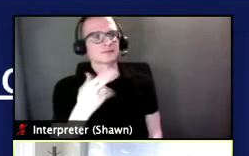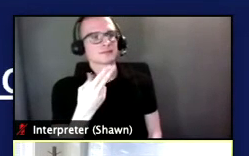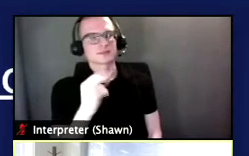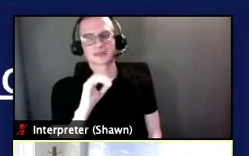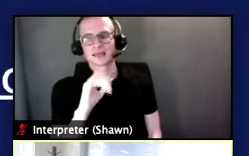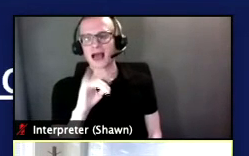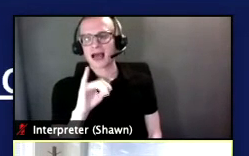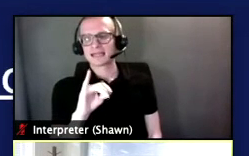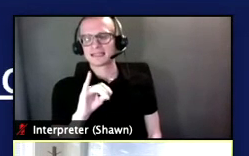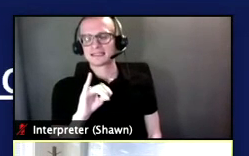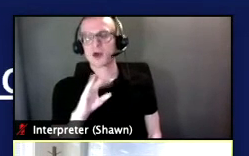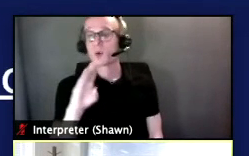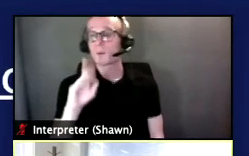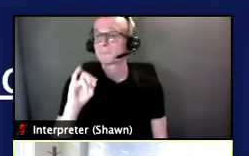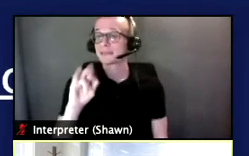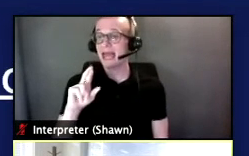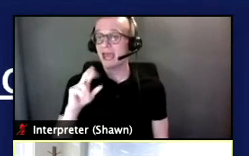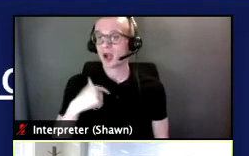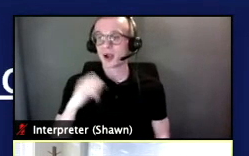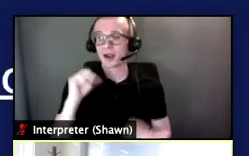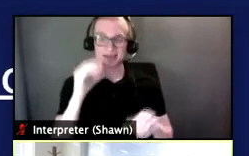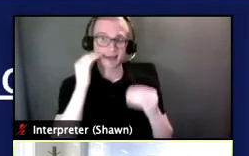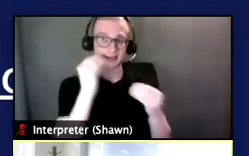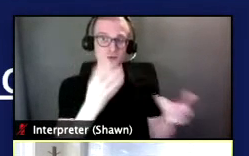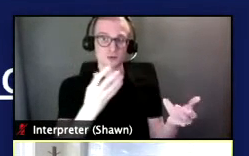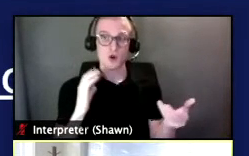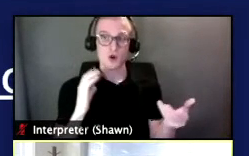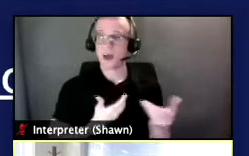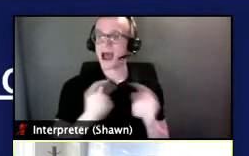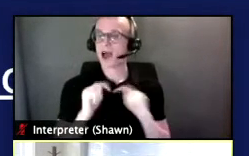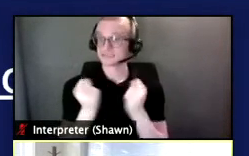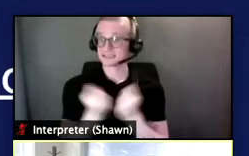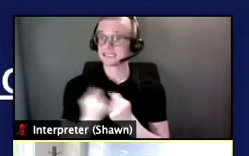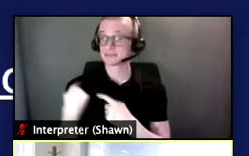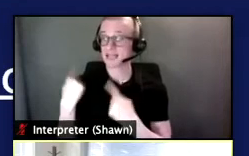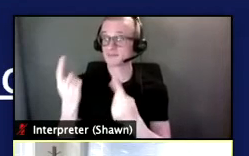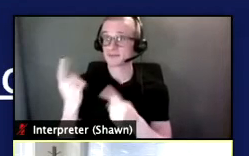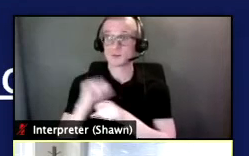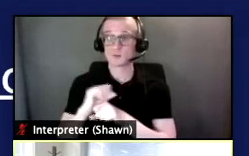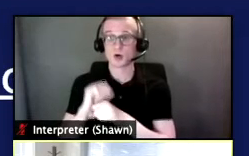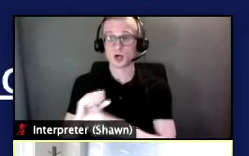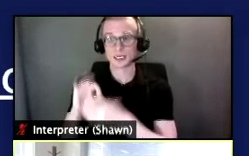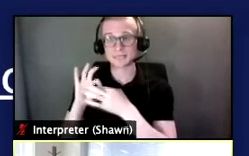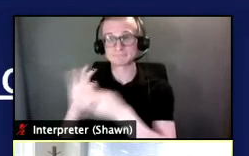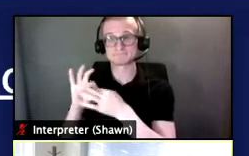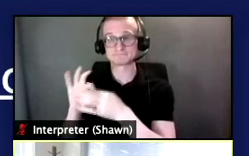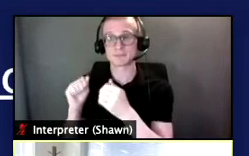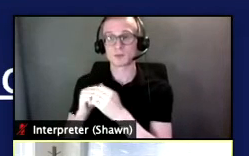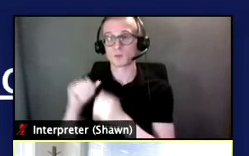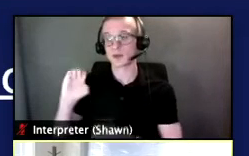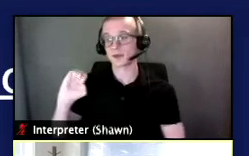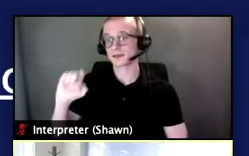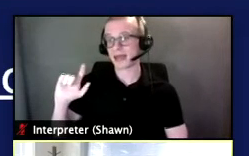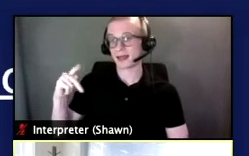Blair, I can just let you know that our teams have been working closely with El Paso County and